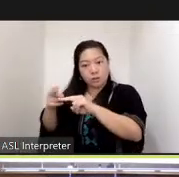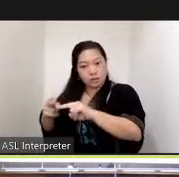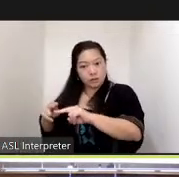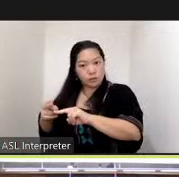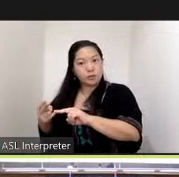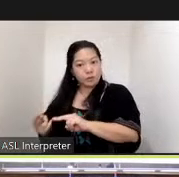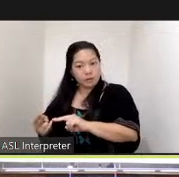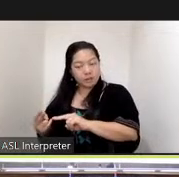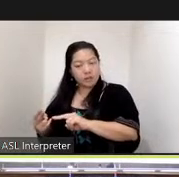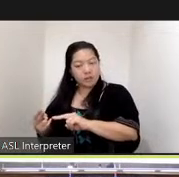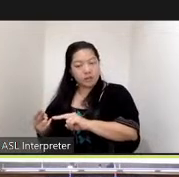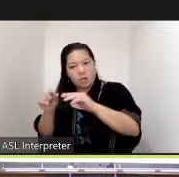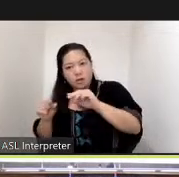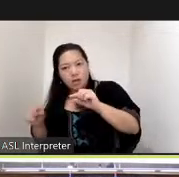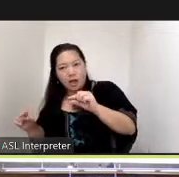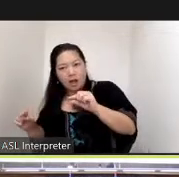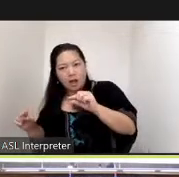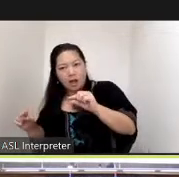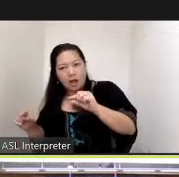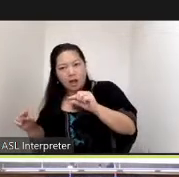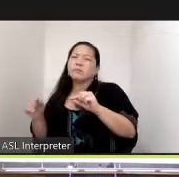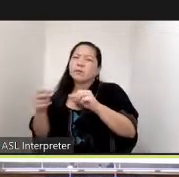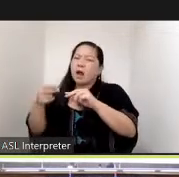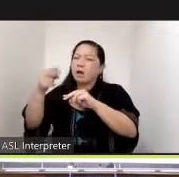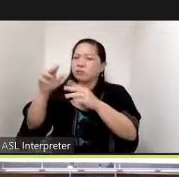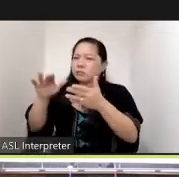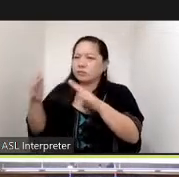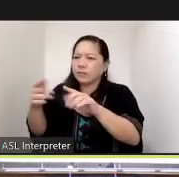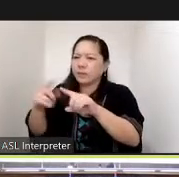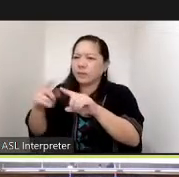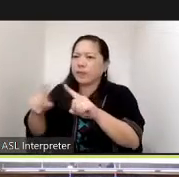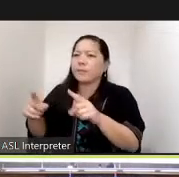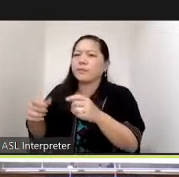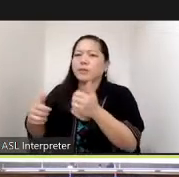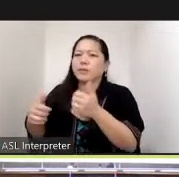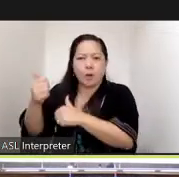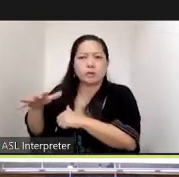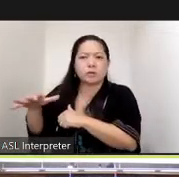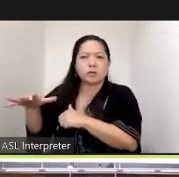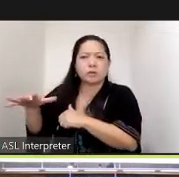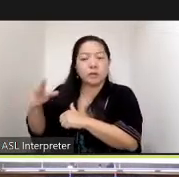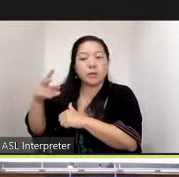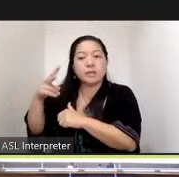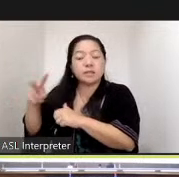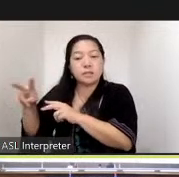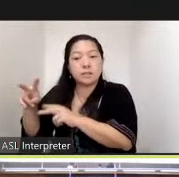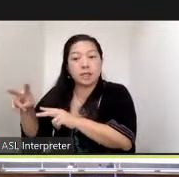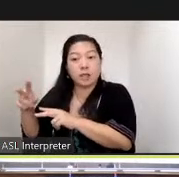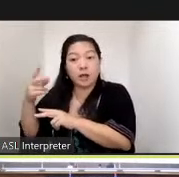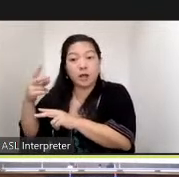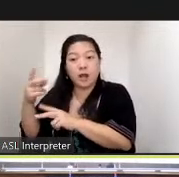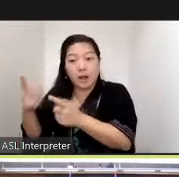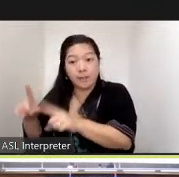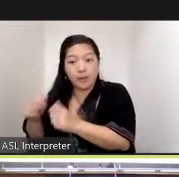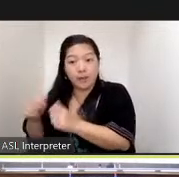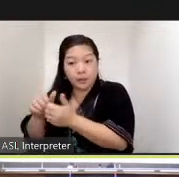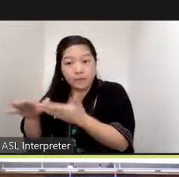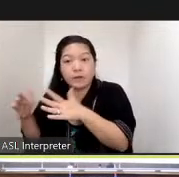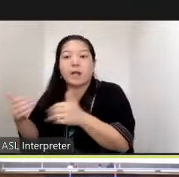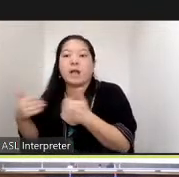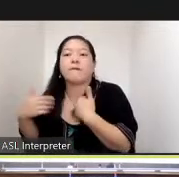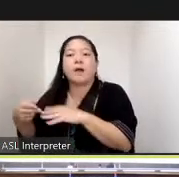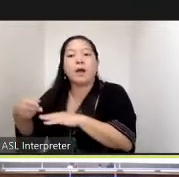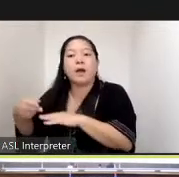their proportion of deaths was high. But this is the most disparate group that we see in terms of deaths. They've had the